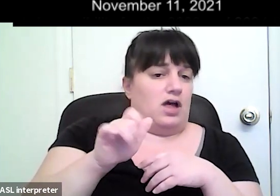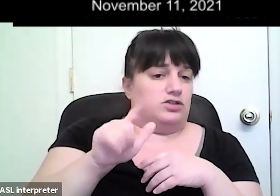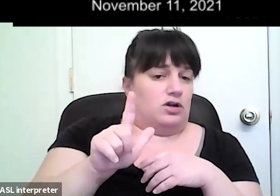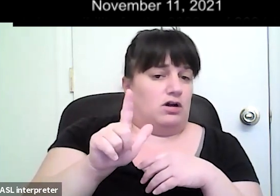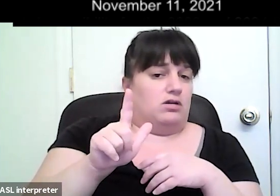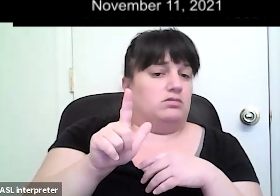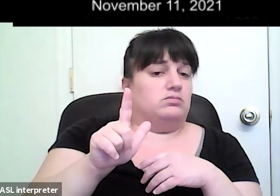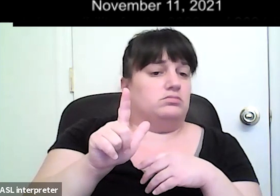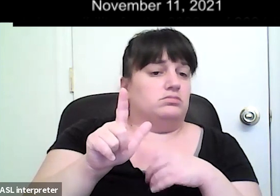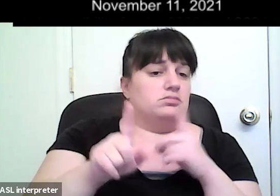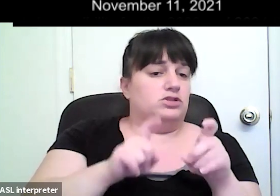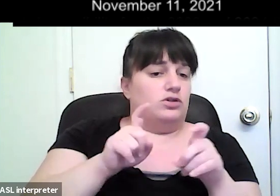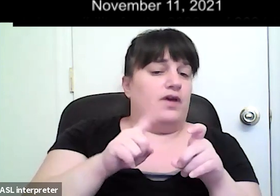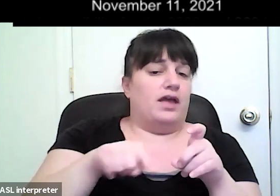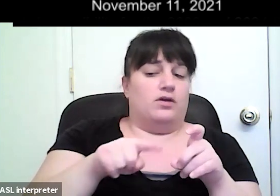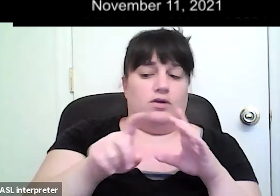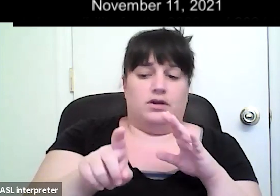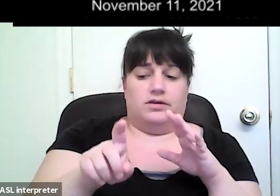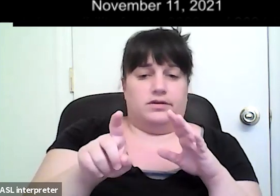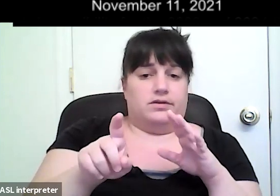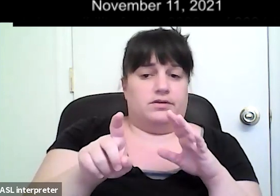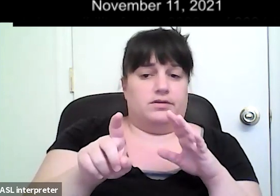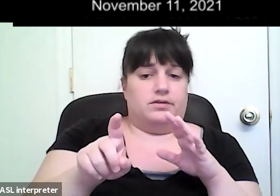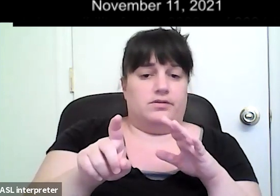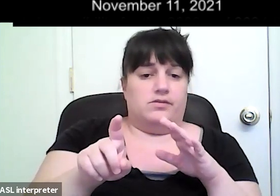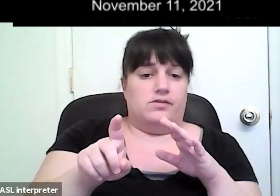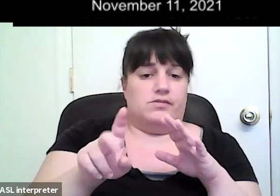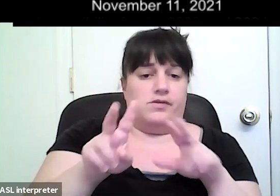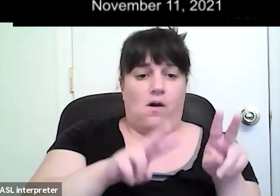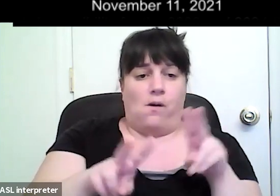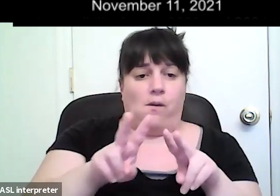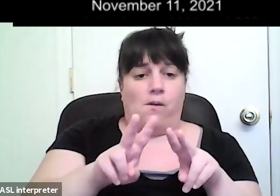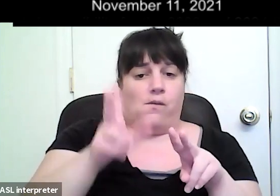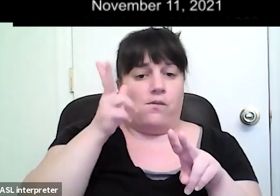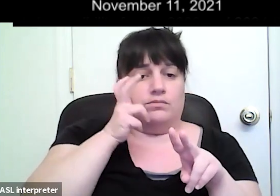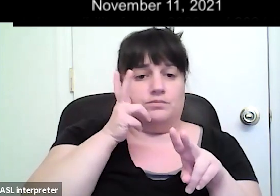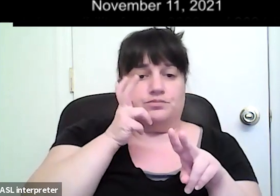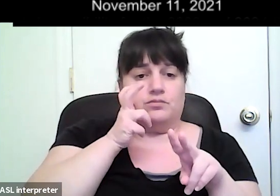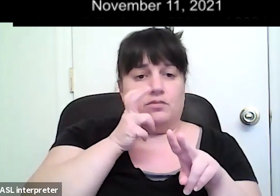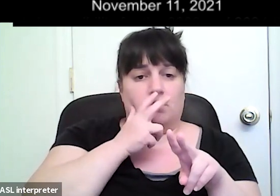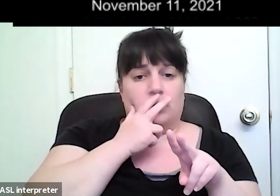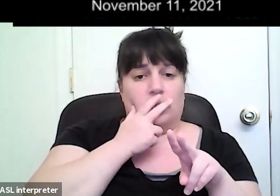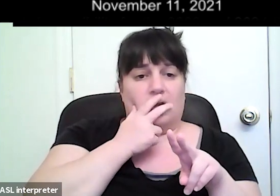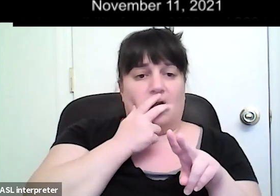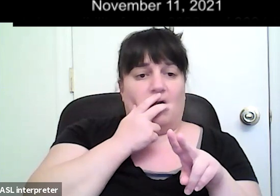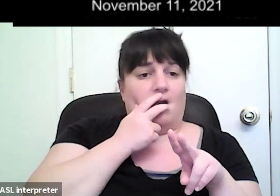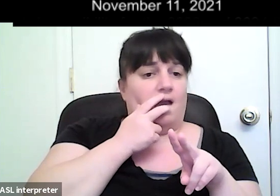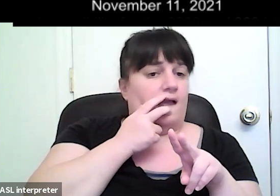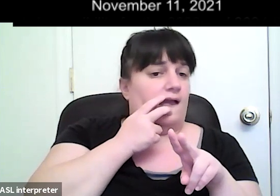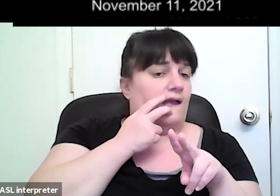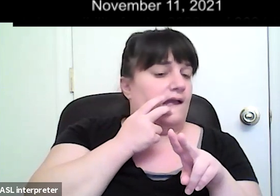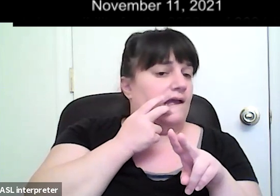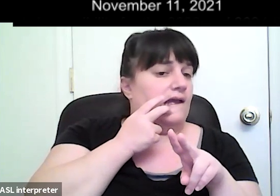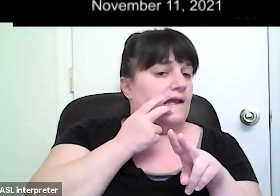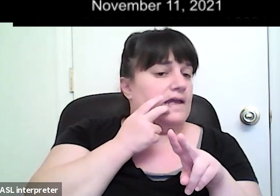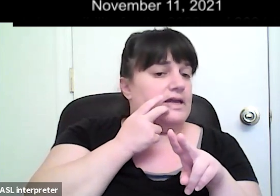program. So we scan various files, or we will listen to, one of them is listening